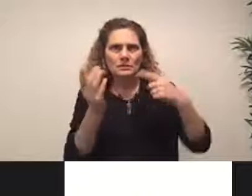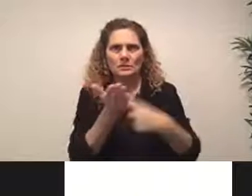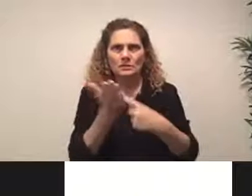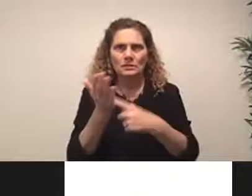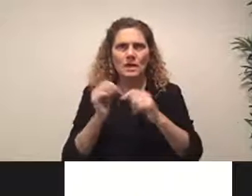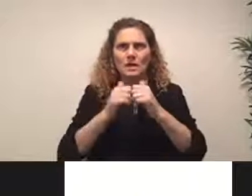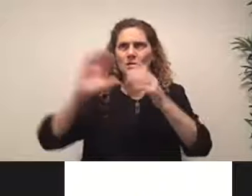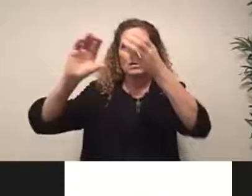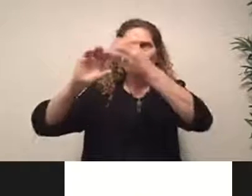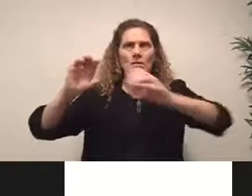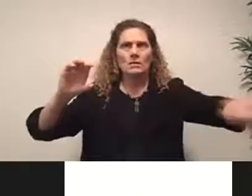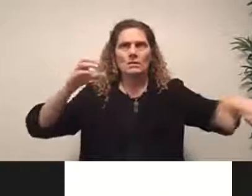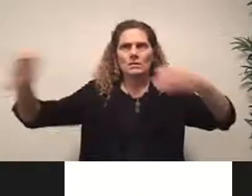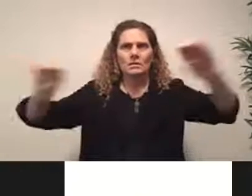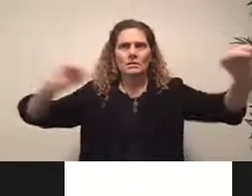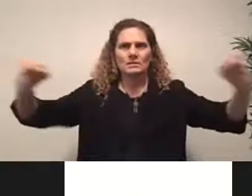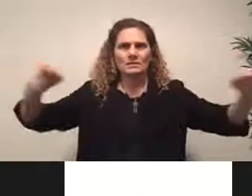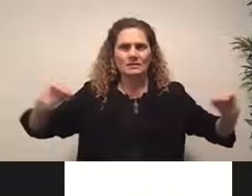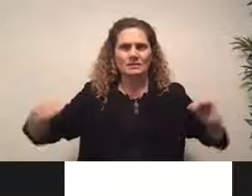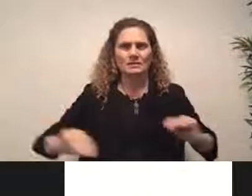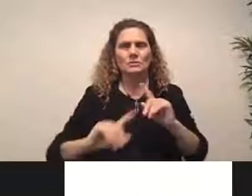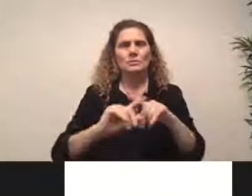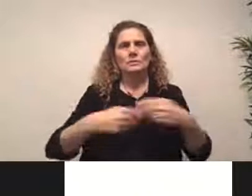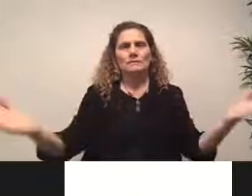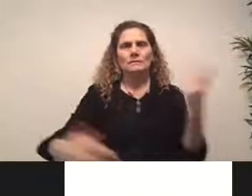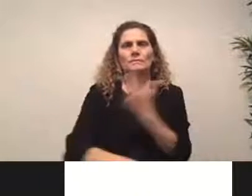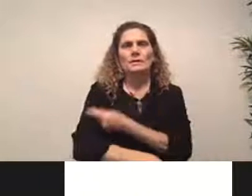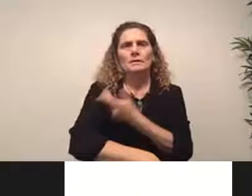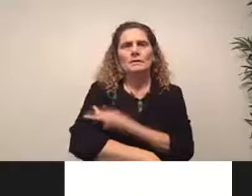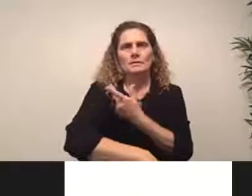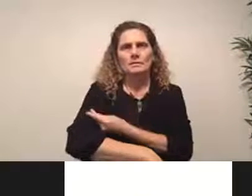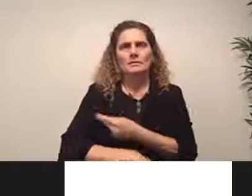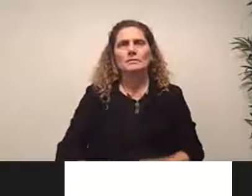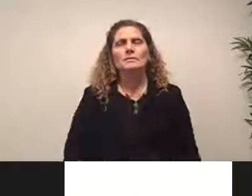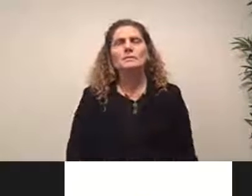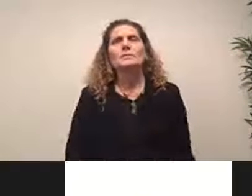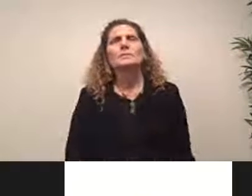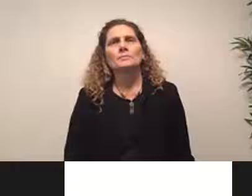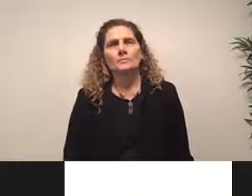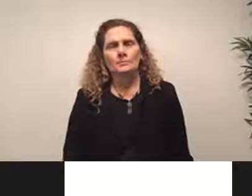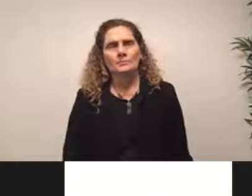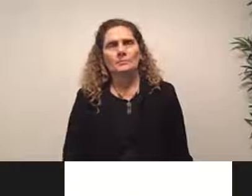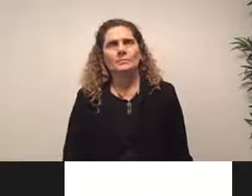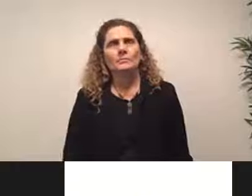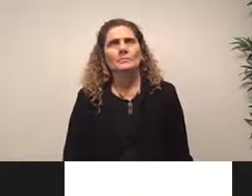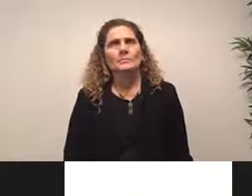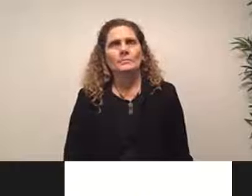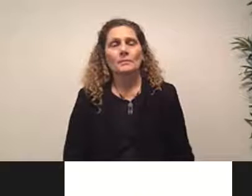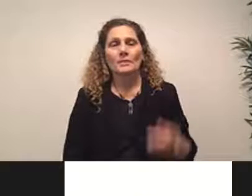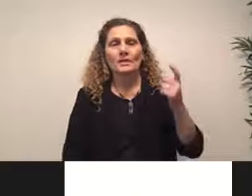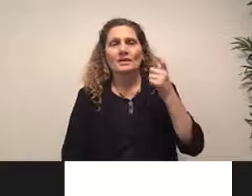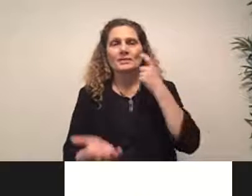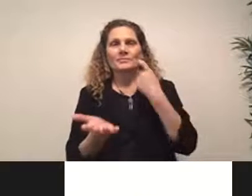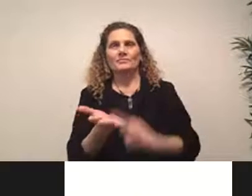Based on a circumstance in the UK where an individual had a serious reaction, sites that are being selected now need to be prepared